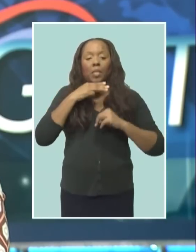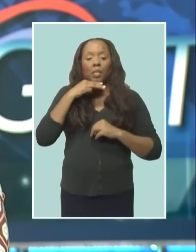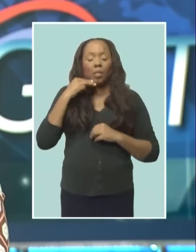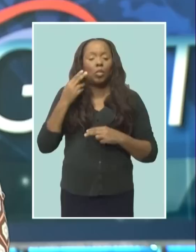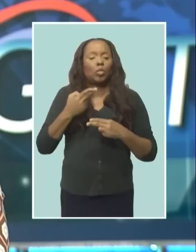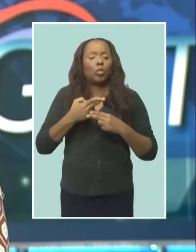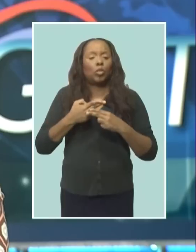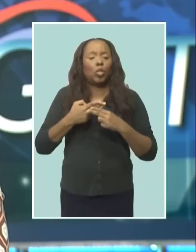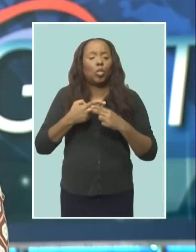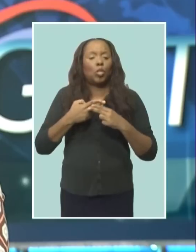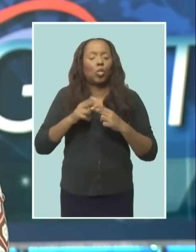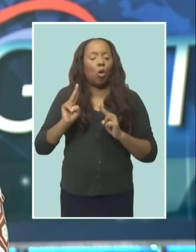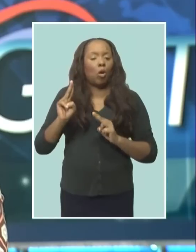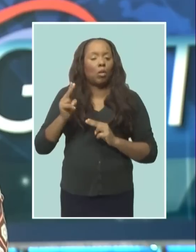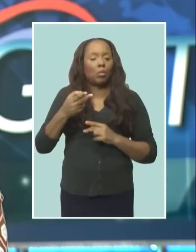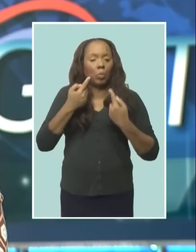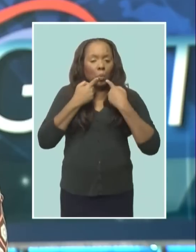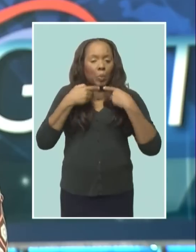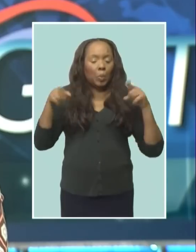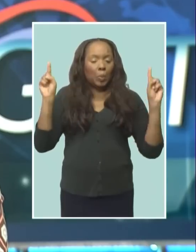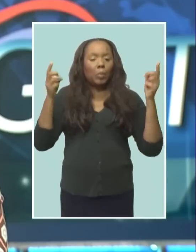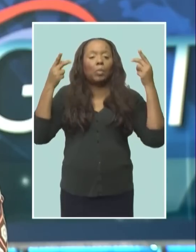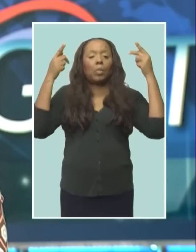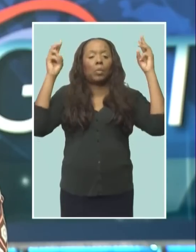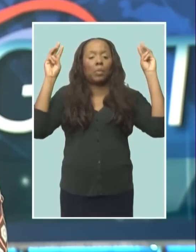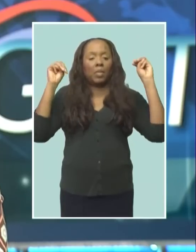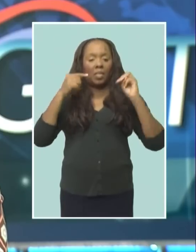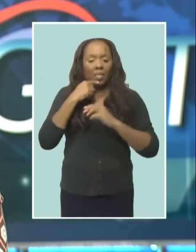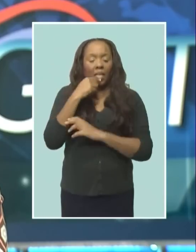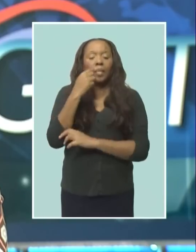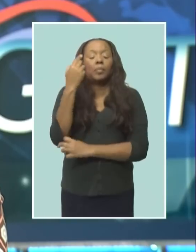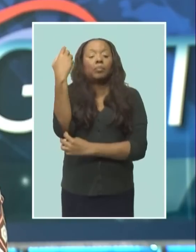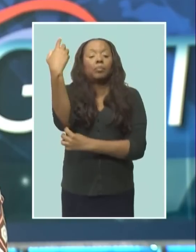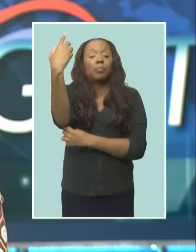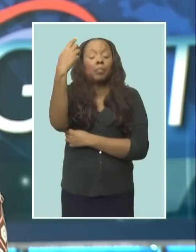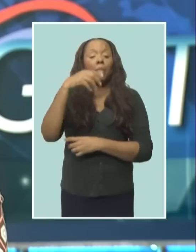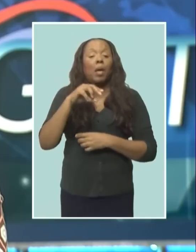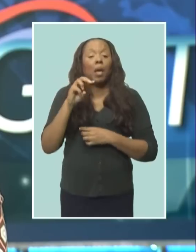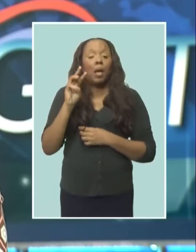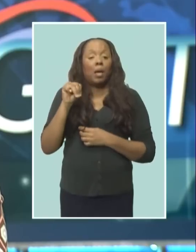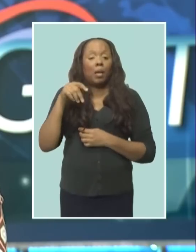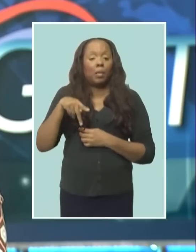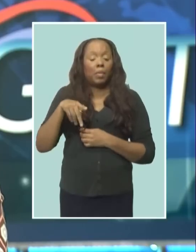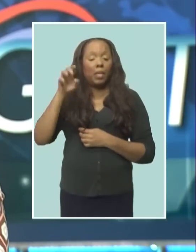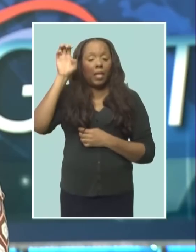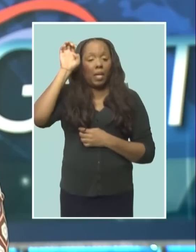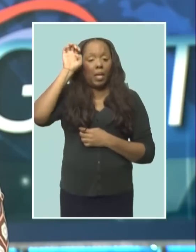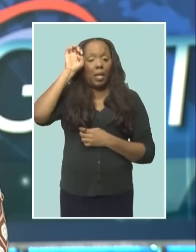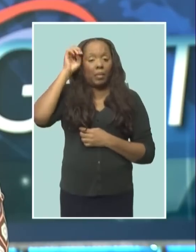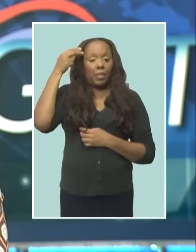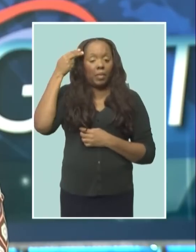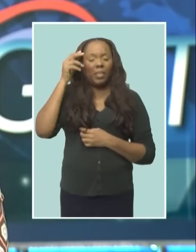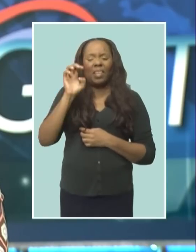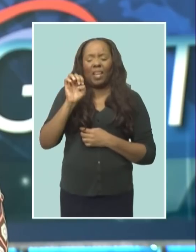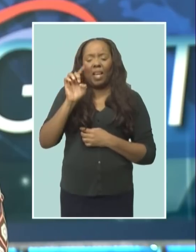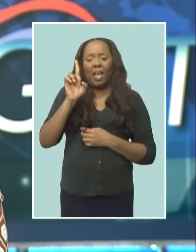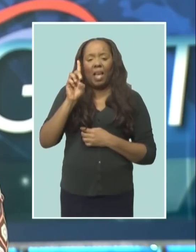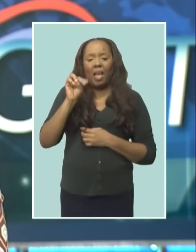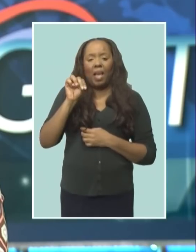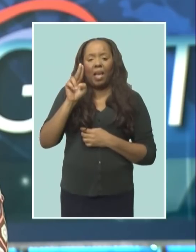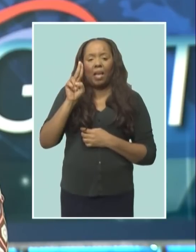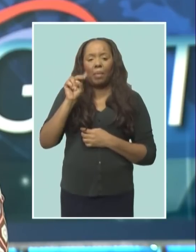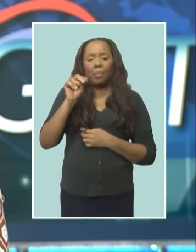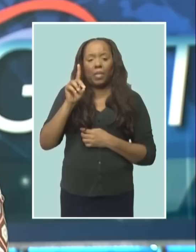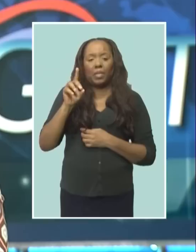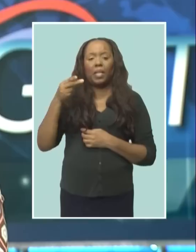short statement to the country, Prime Minister Motley says, following the resignation of Member of Parliament Edmund Hinkson, the Most Honourable Dame